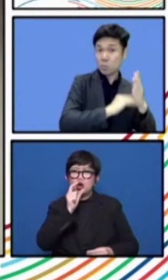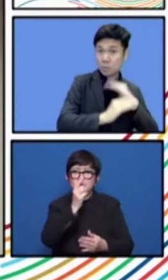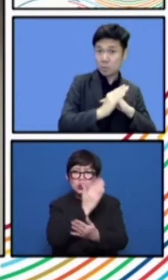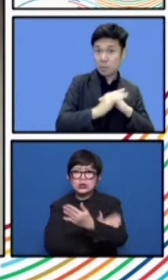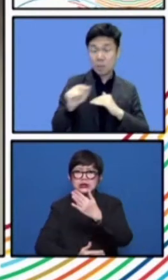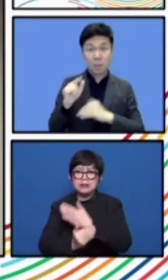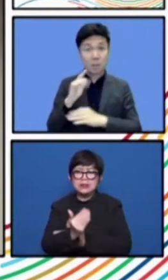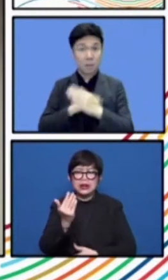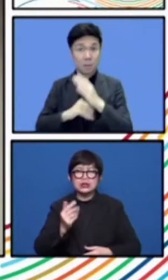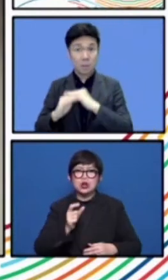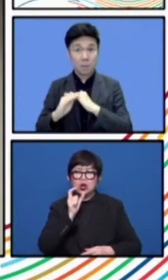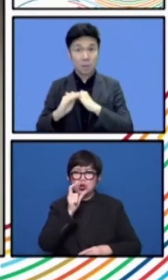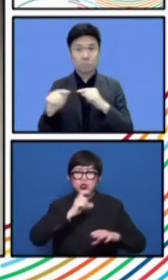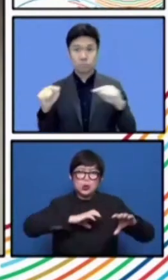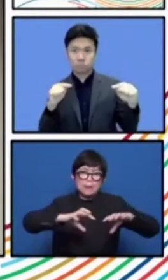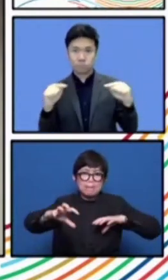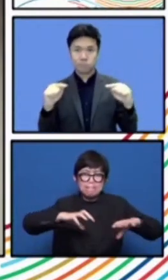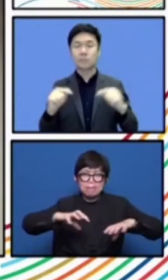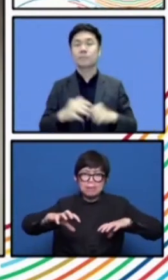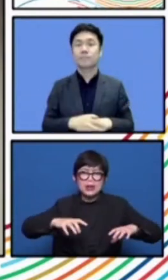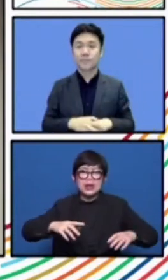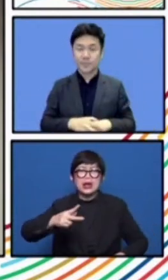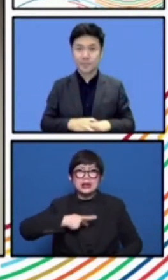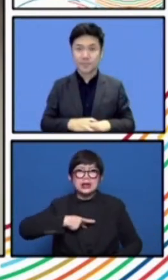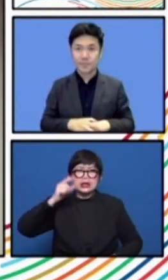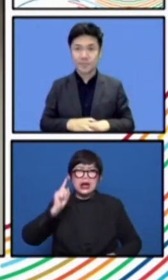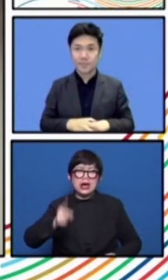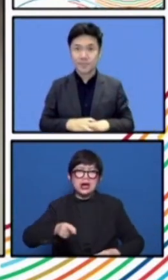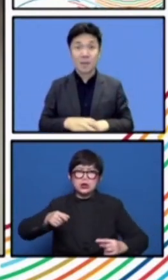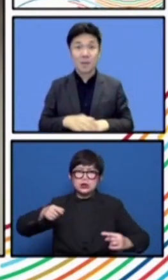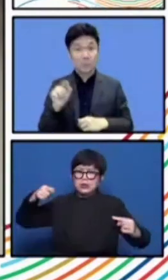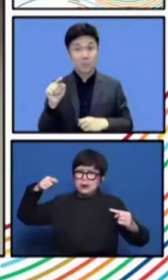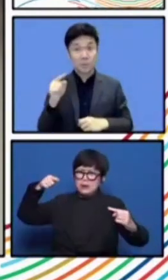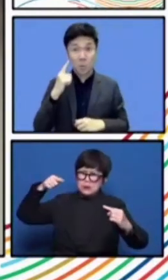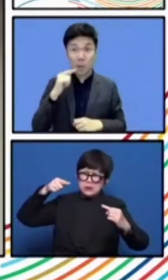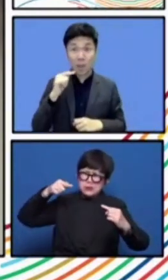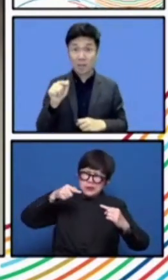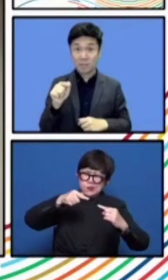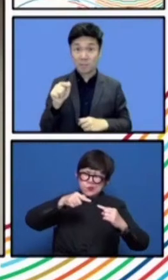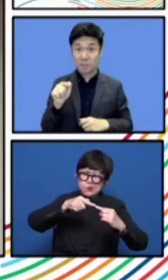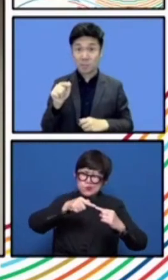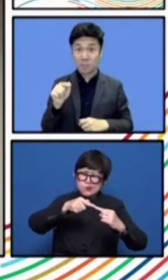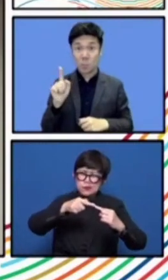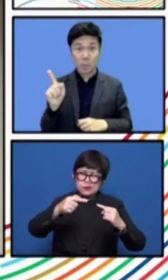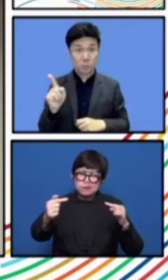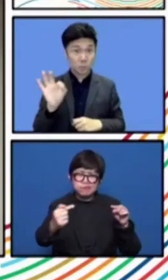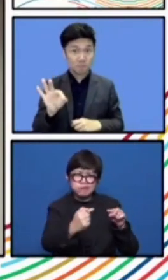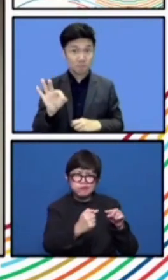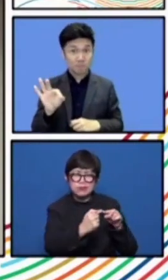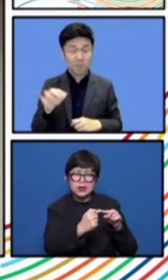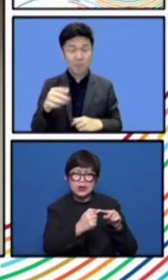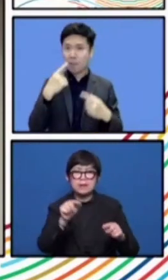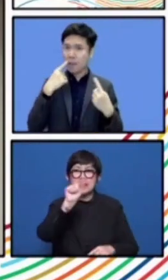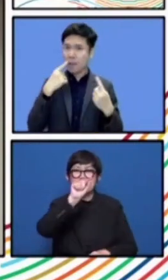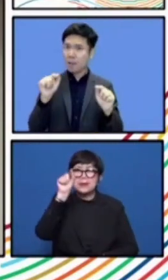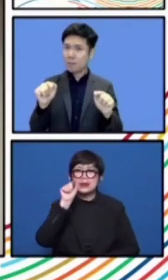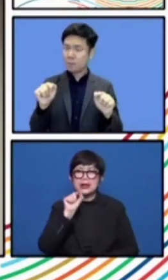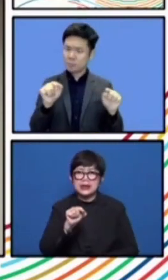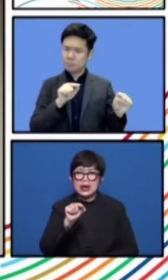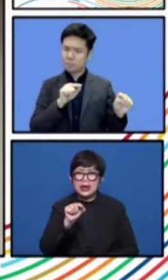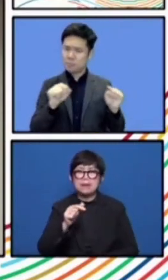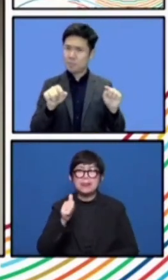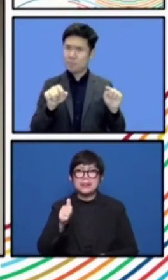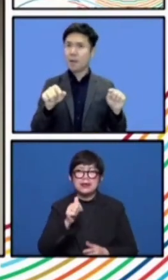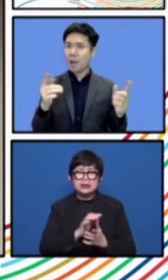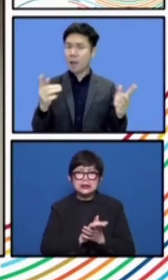our um the disability identification questions questions that can identify people with disabilities into our statistical